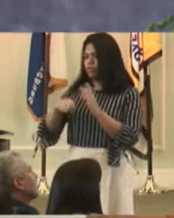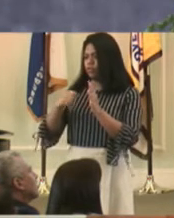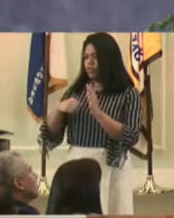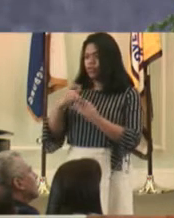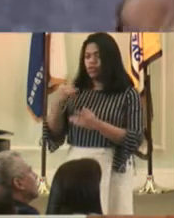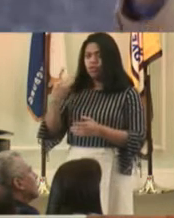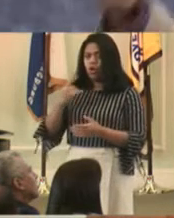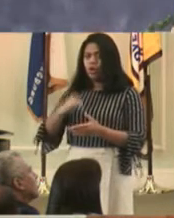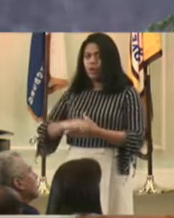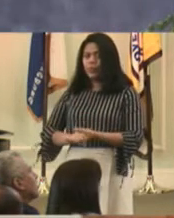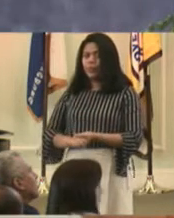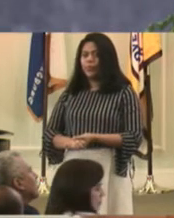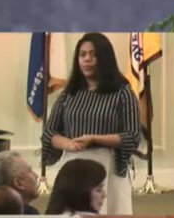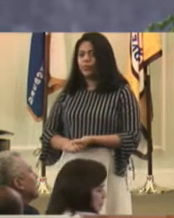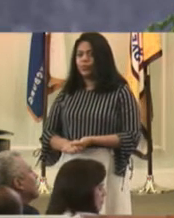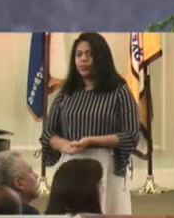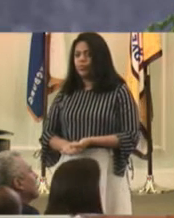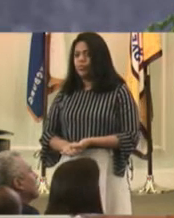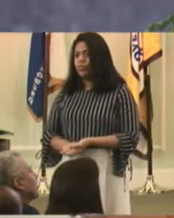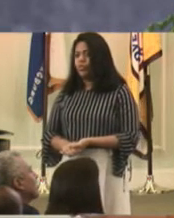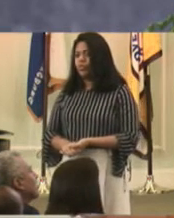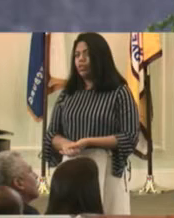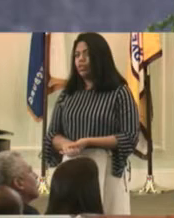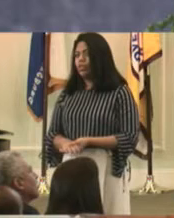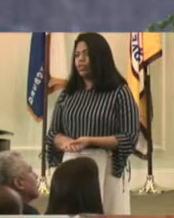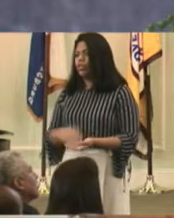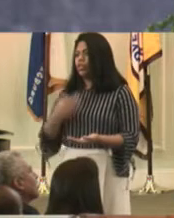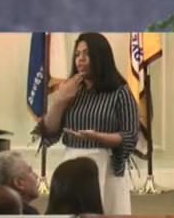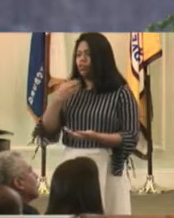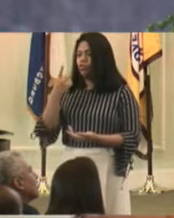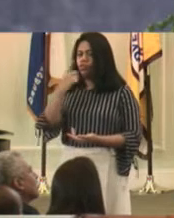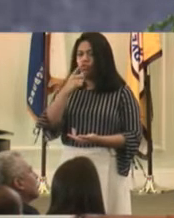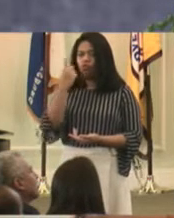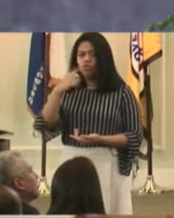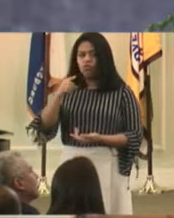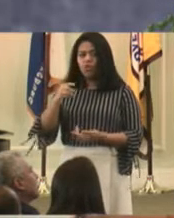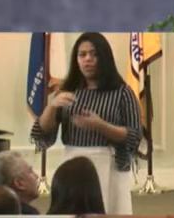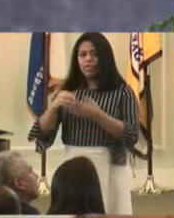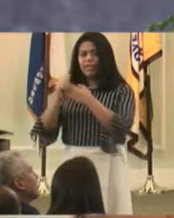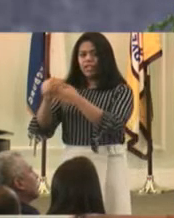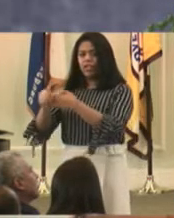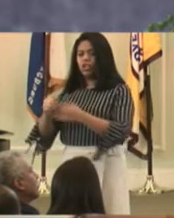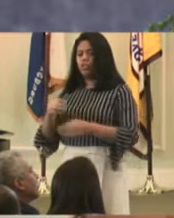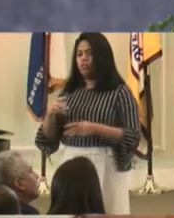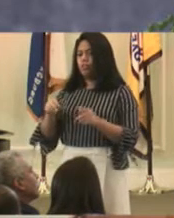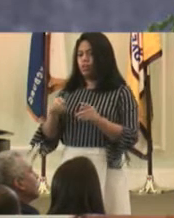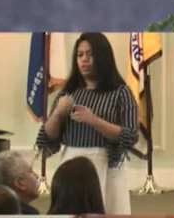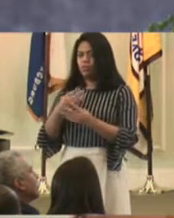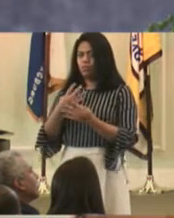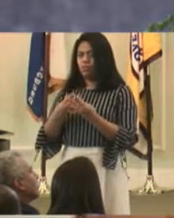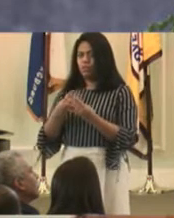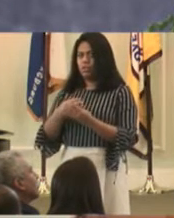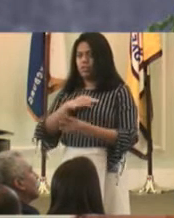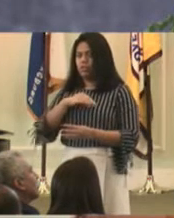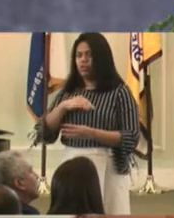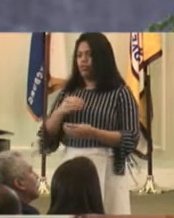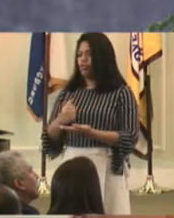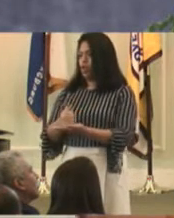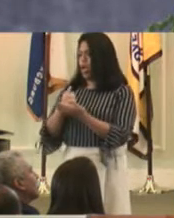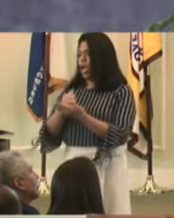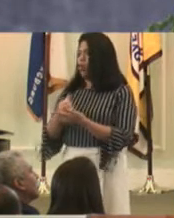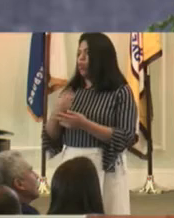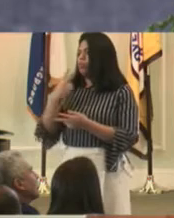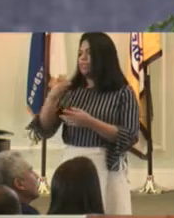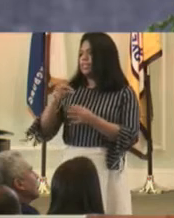and he's opening up new prisons and jails through God's help every single day. And so, well, that's a little exaggeration, but we are opening up new prisons. So we need